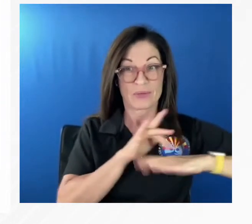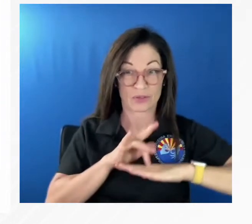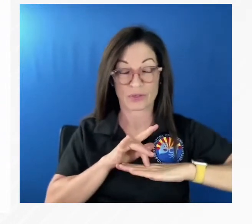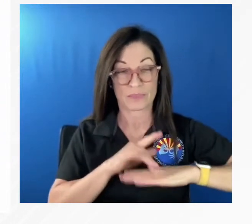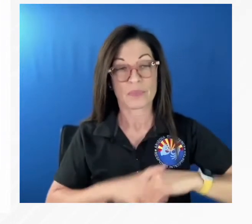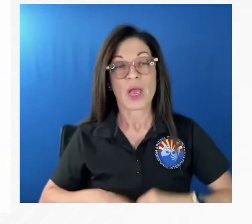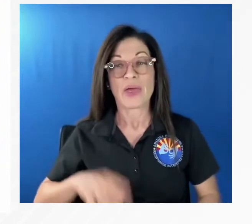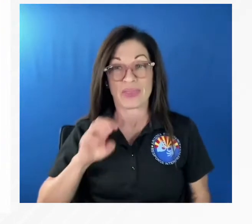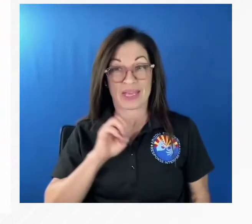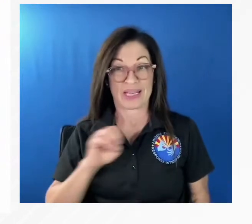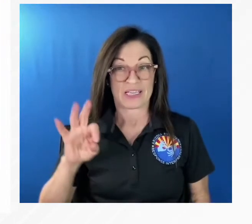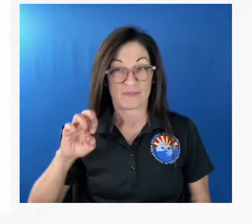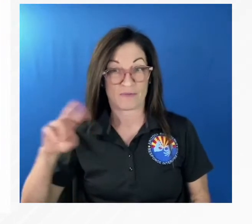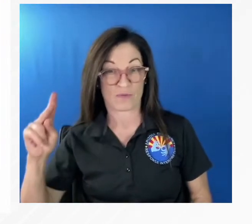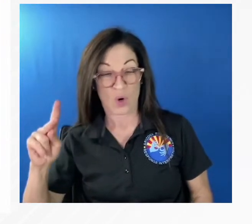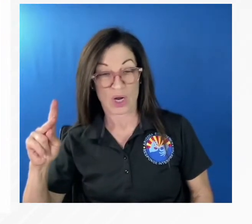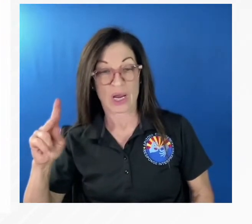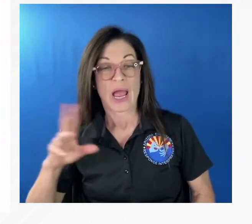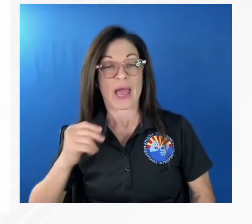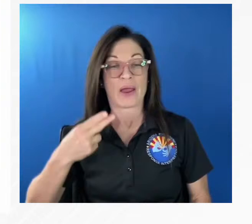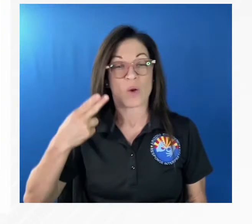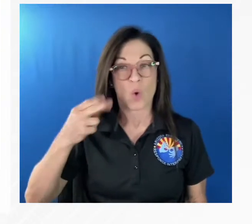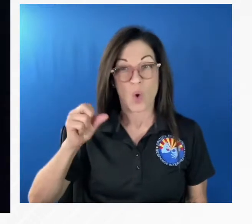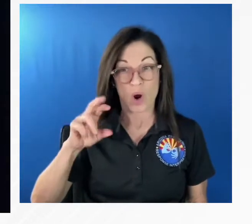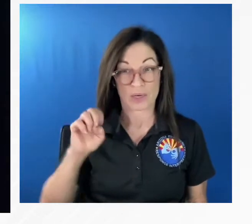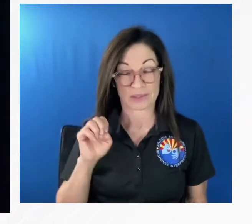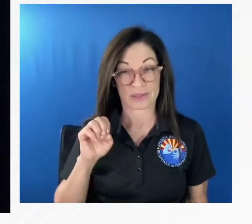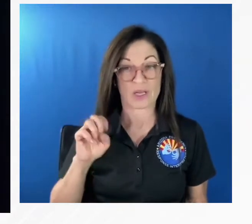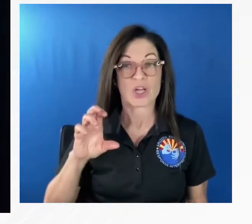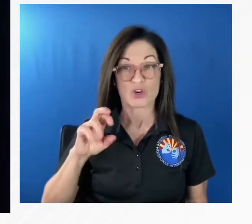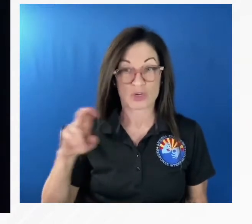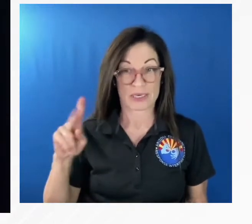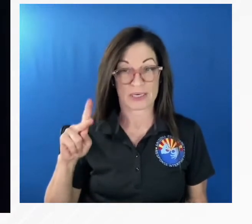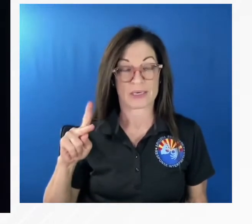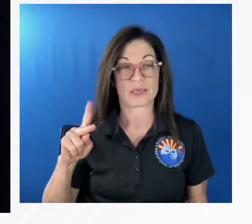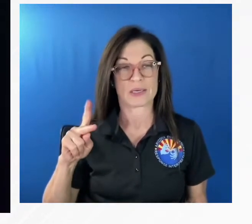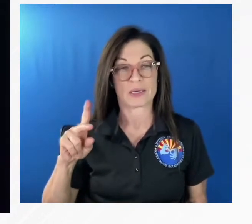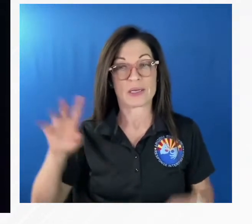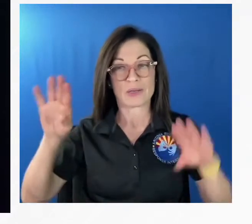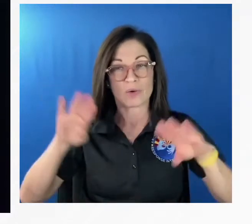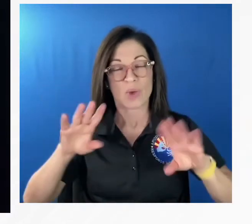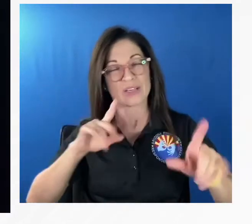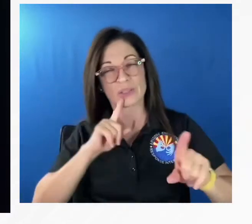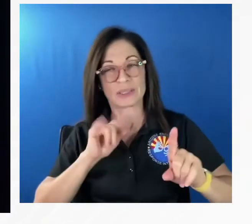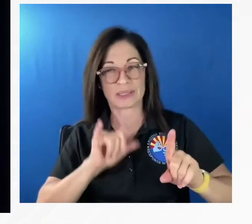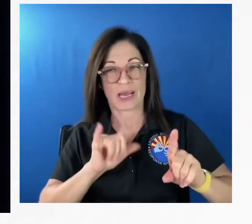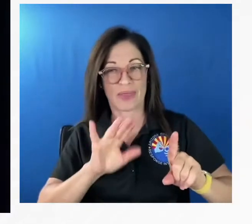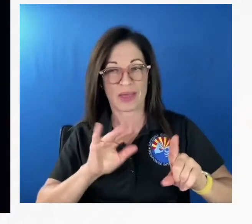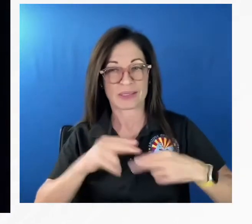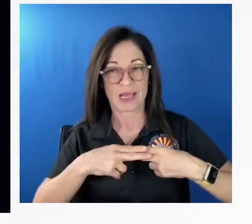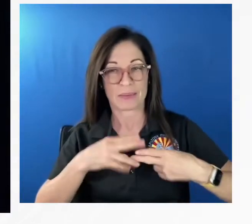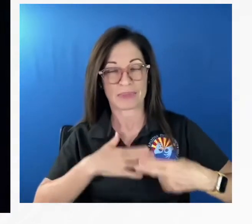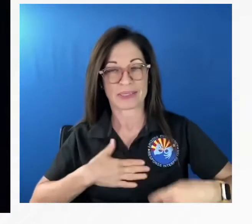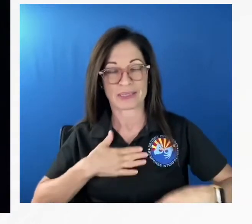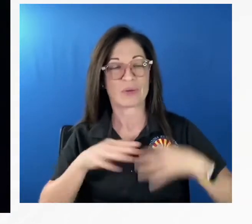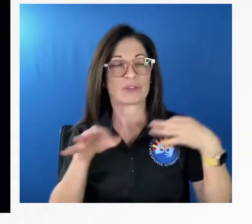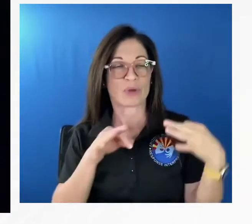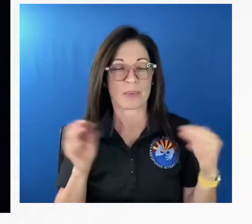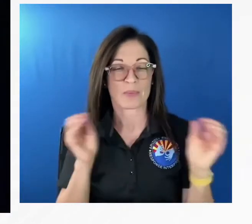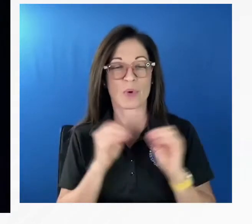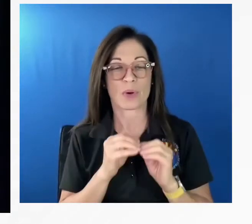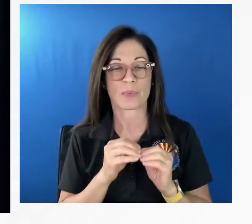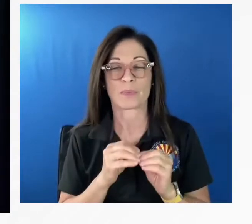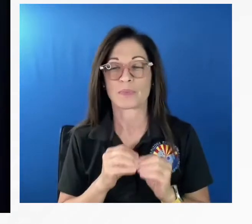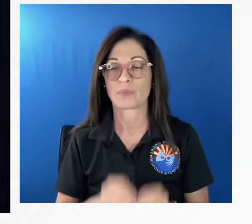Kaweah, and then the Horse Creek drainage. Next slide. Actually, let's stay here for a second. I'll describe this a little bit.